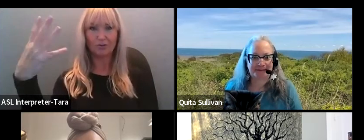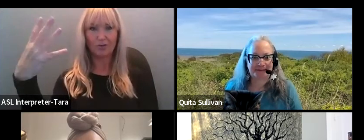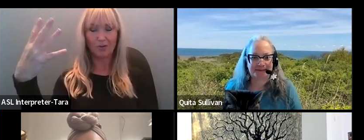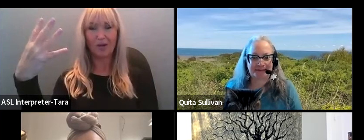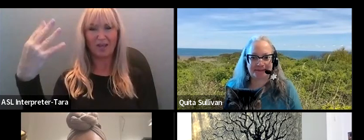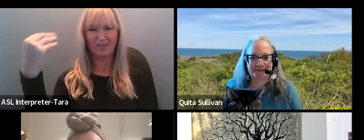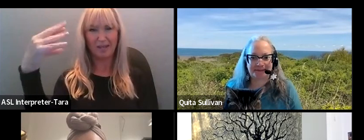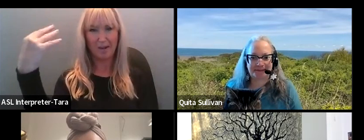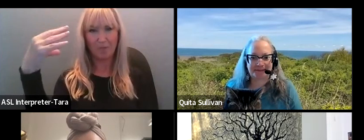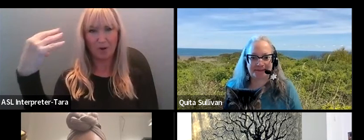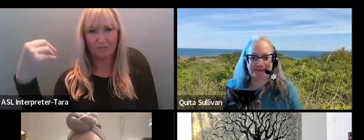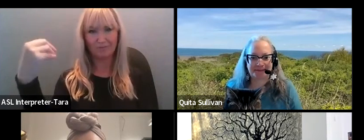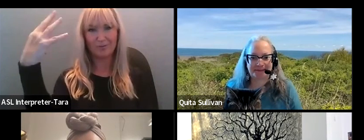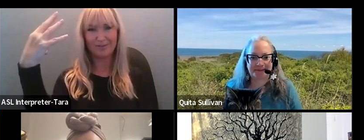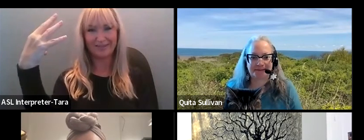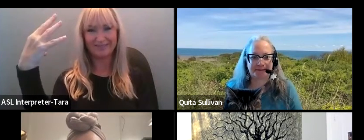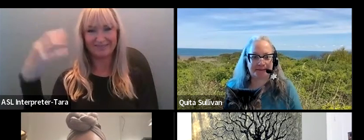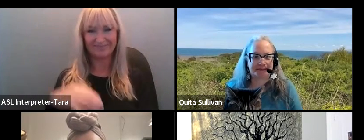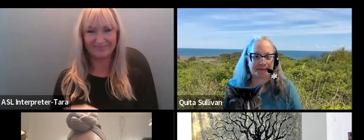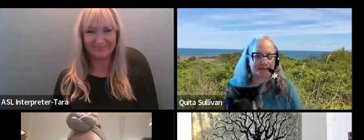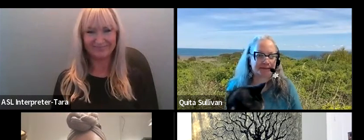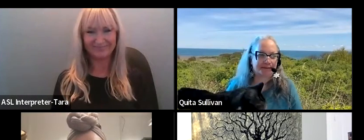us.